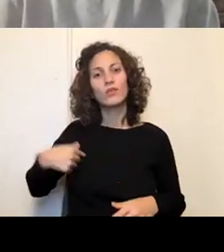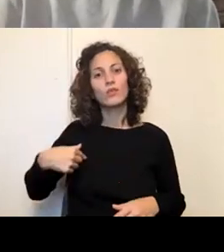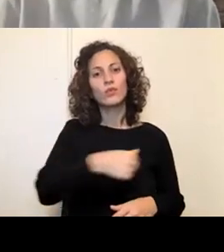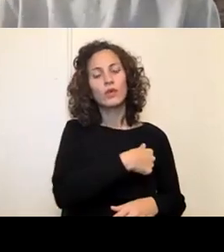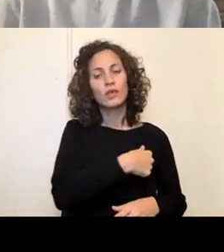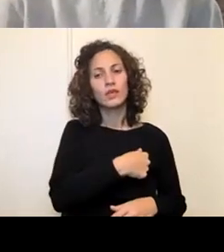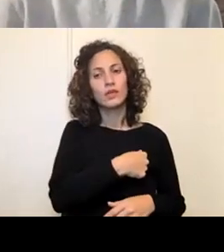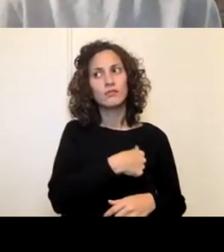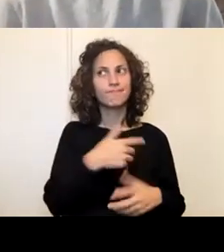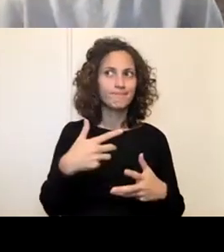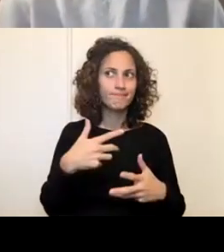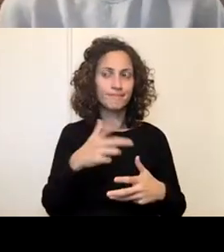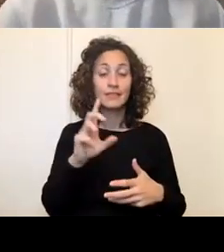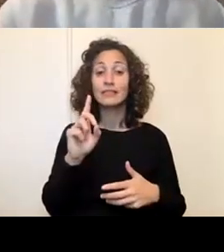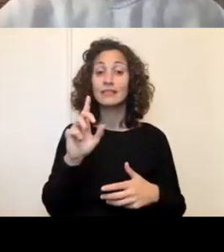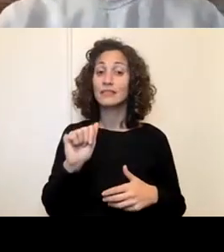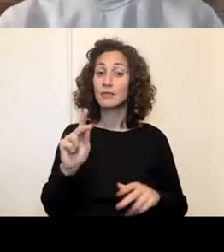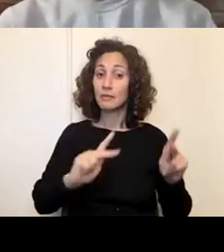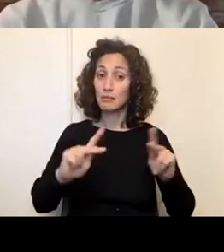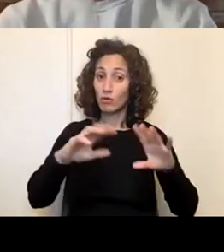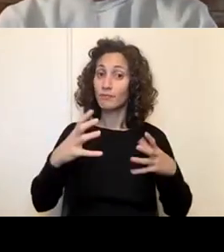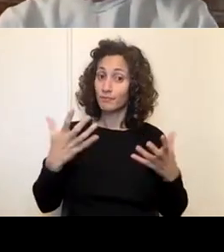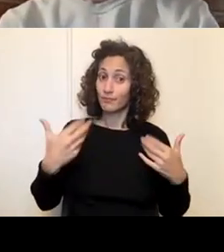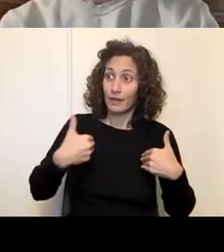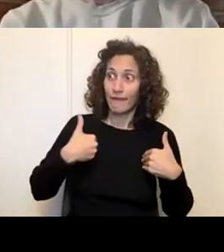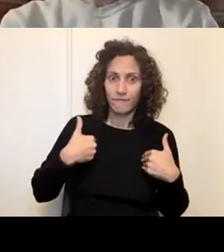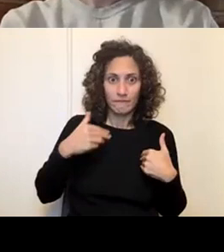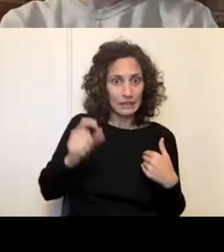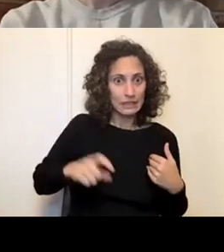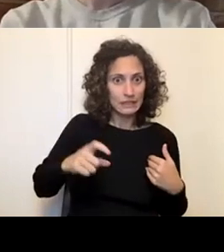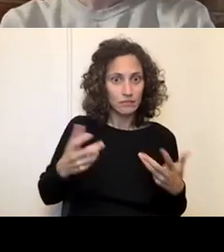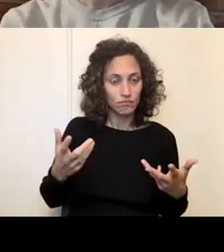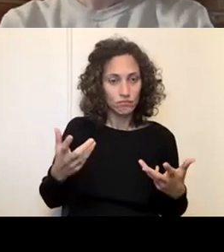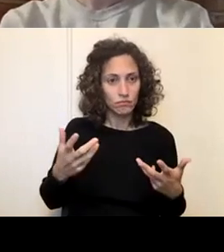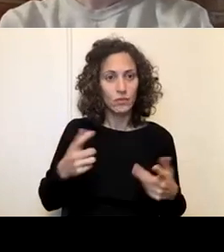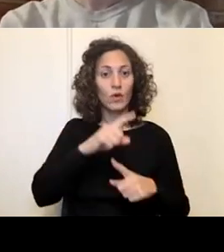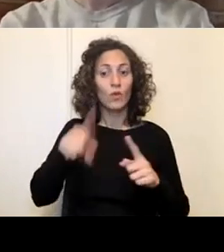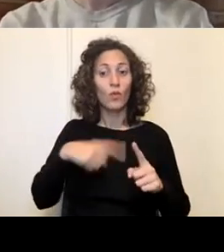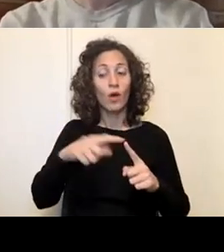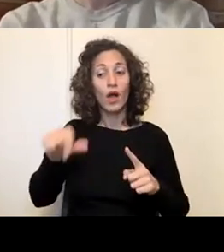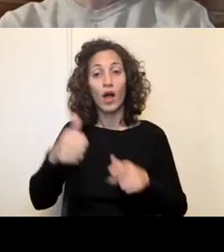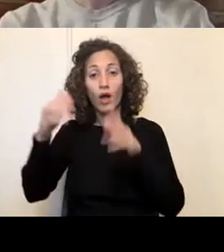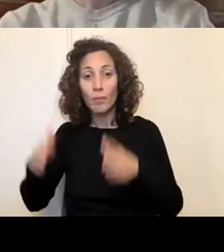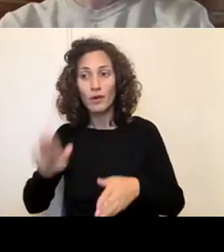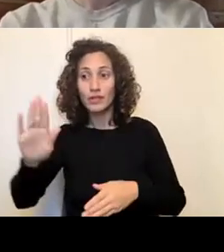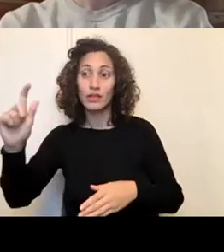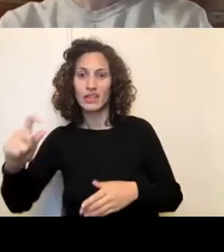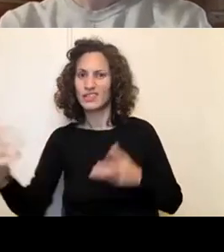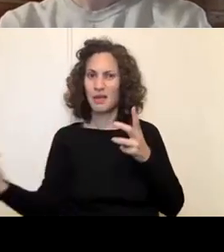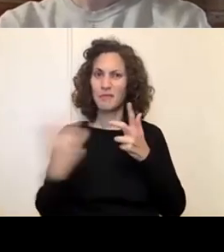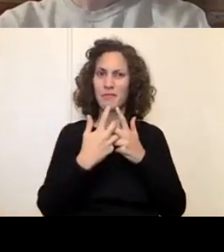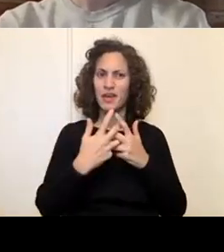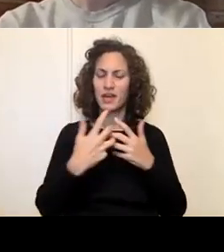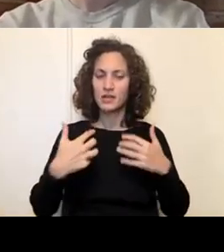disabled people, we have our needs. And then when someone else's needs don't match our needs, we can